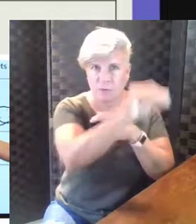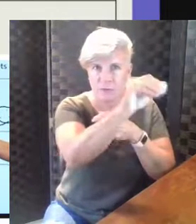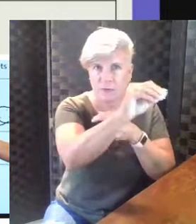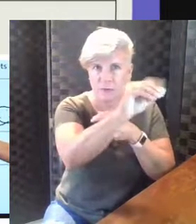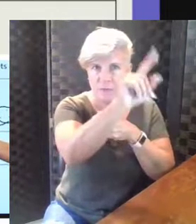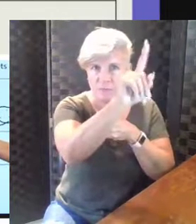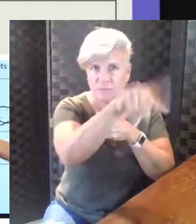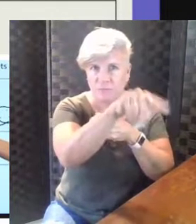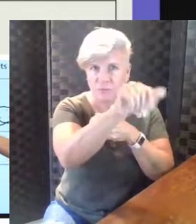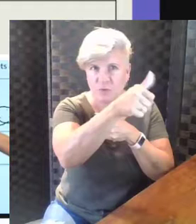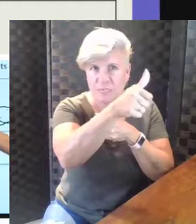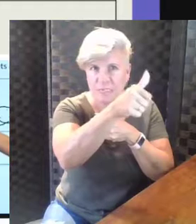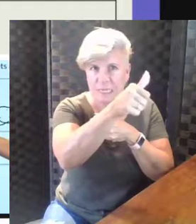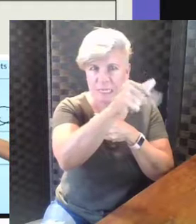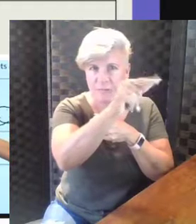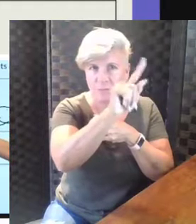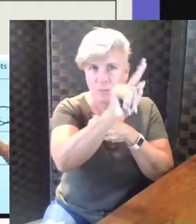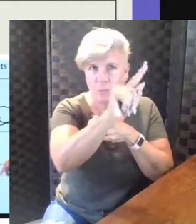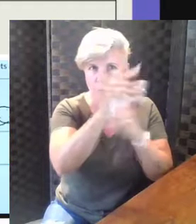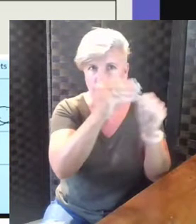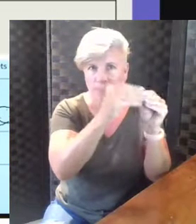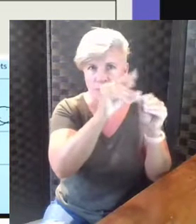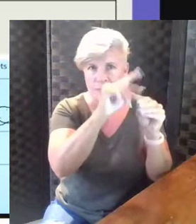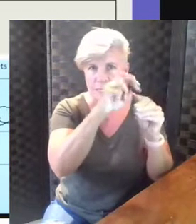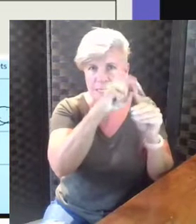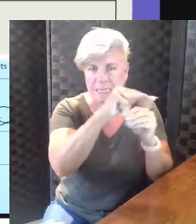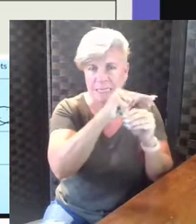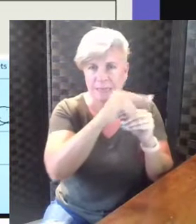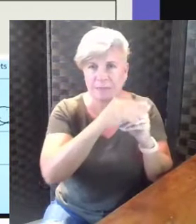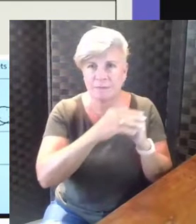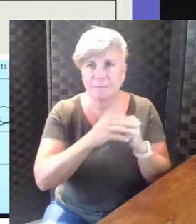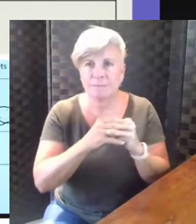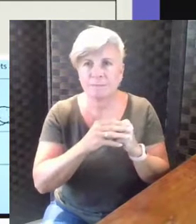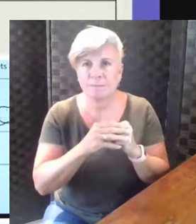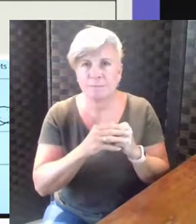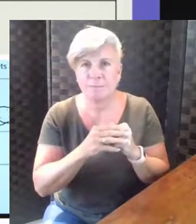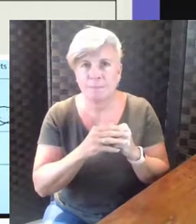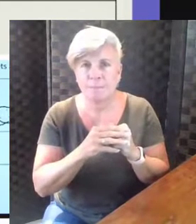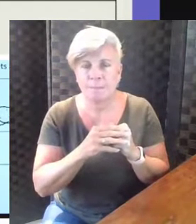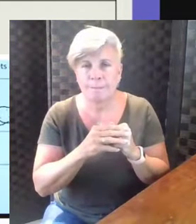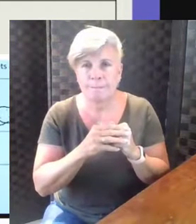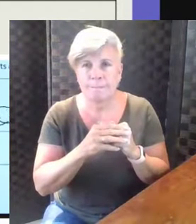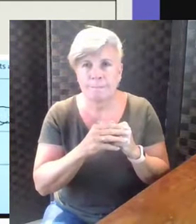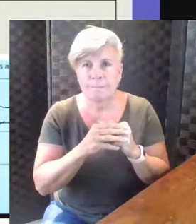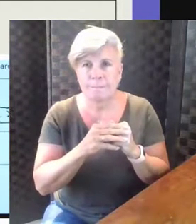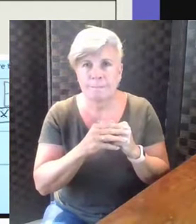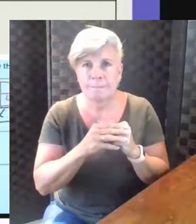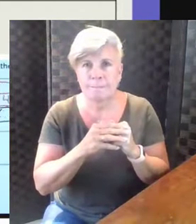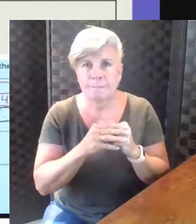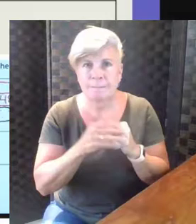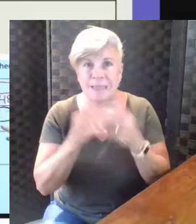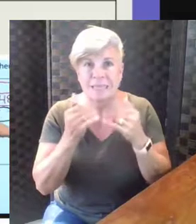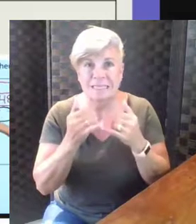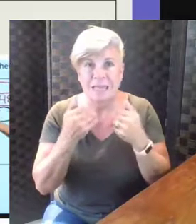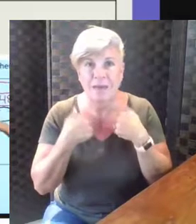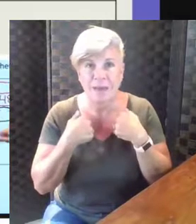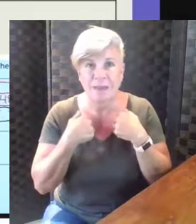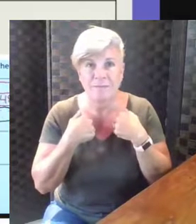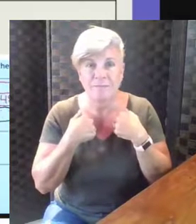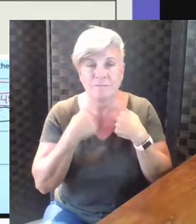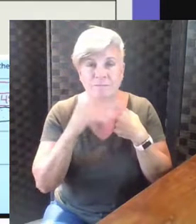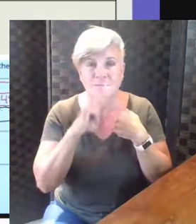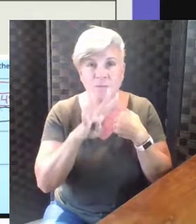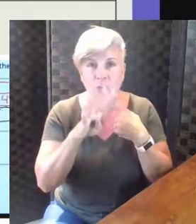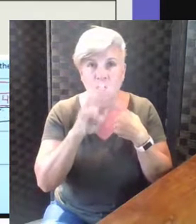the 10s. Just going to trade it, put them all together and make a 10. Now I have